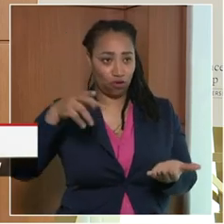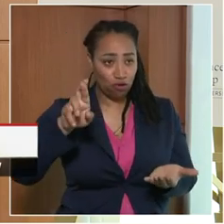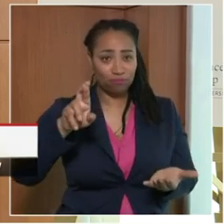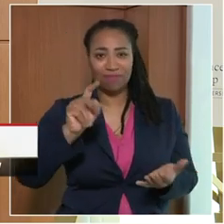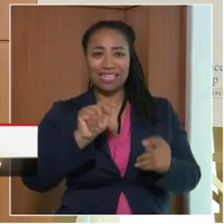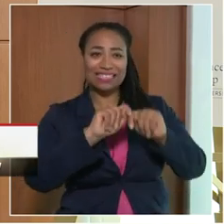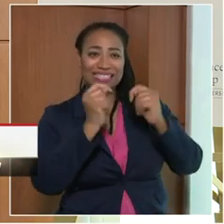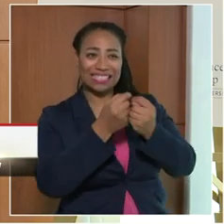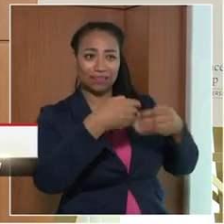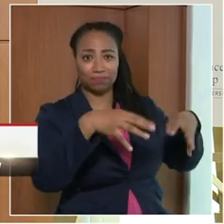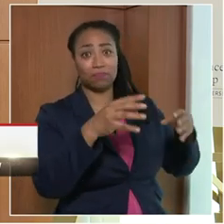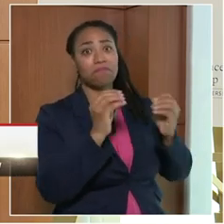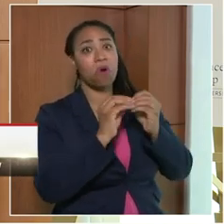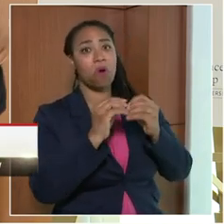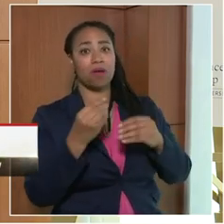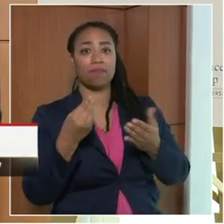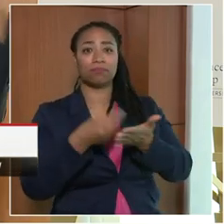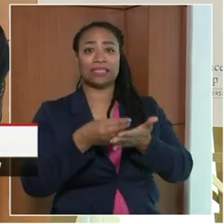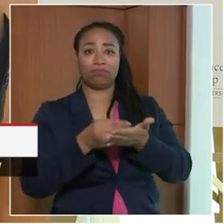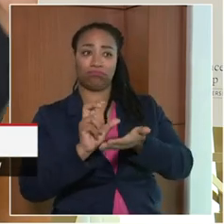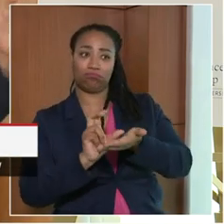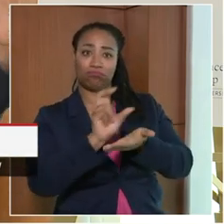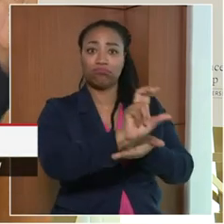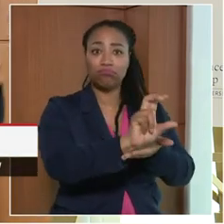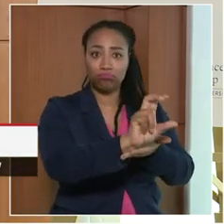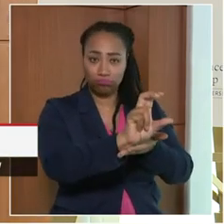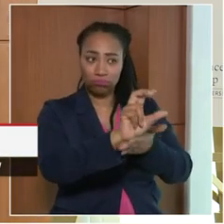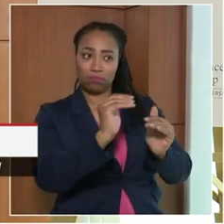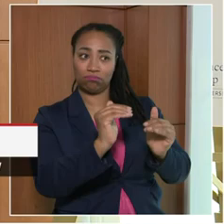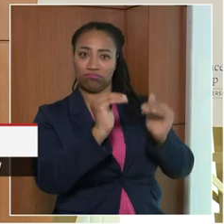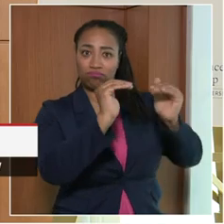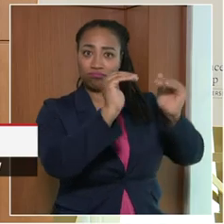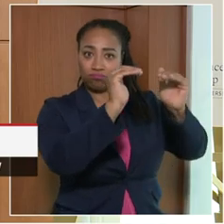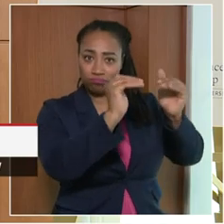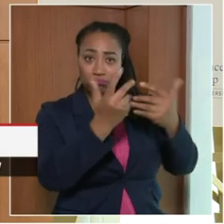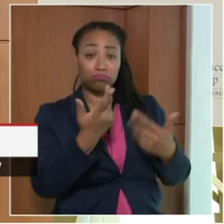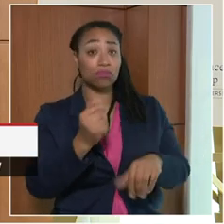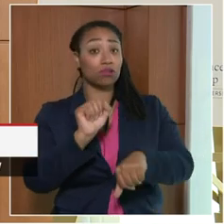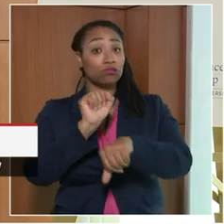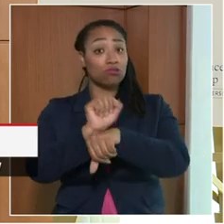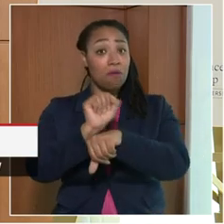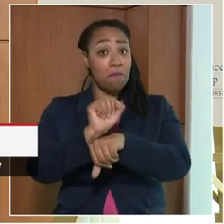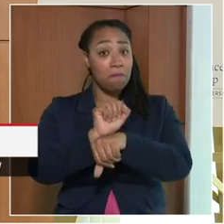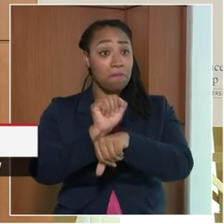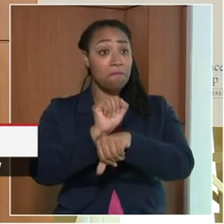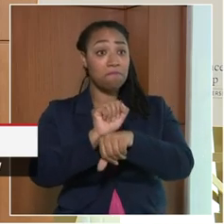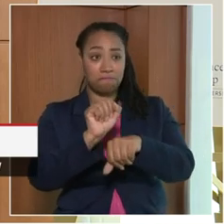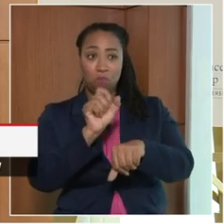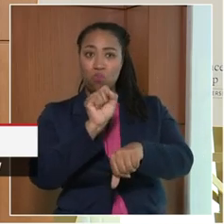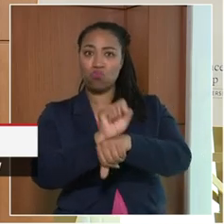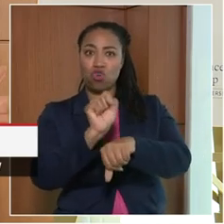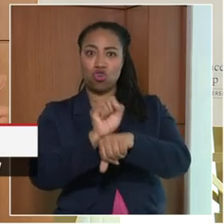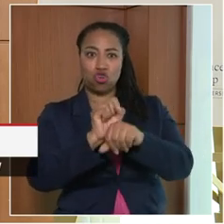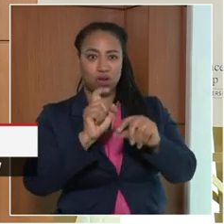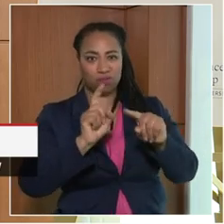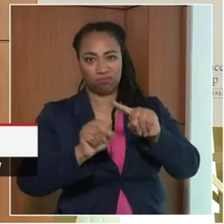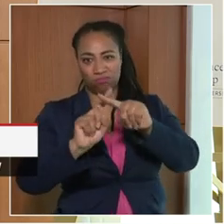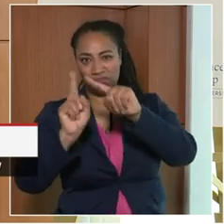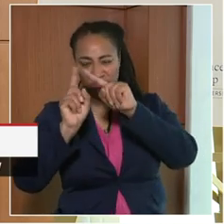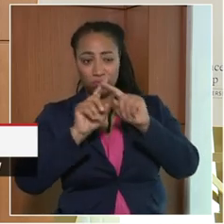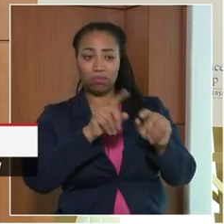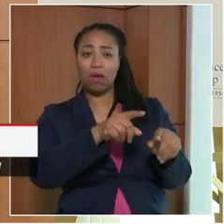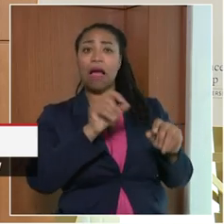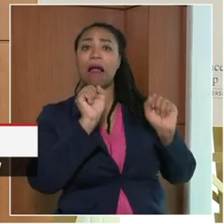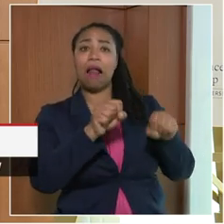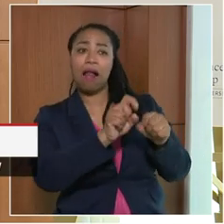pay. I've worked on it, but now we need ladders. And Theeny has been very focused on making sure we have, in a